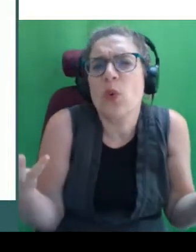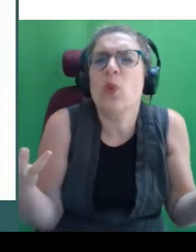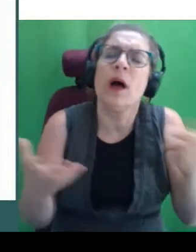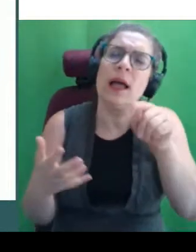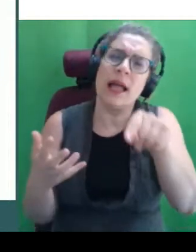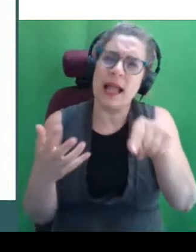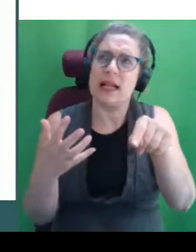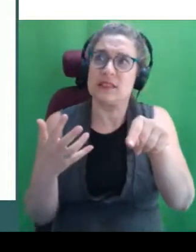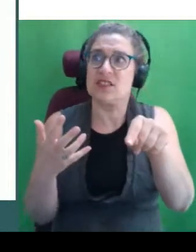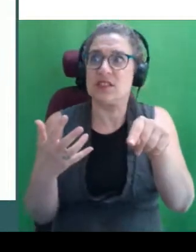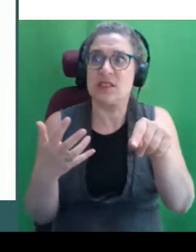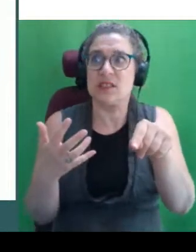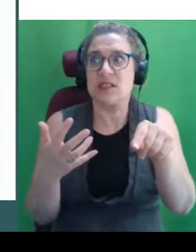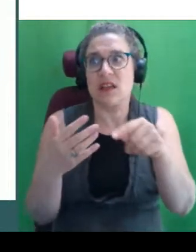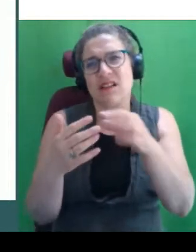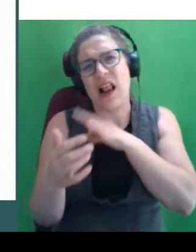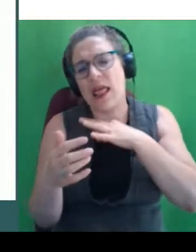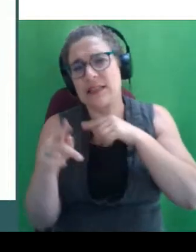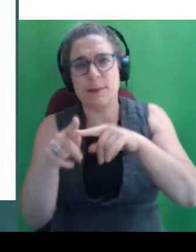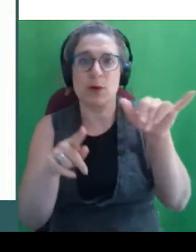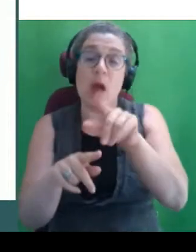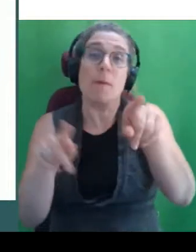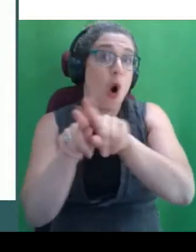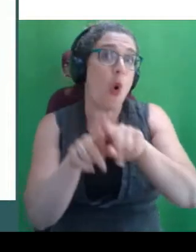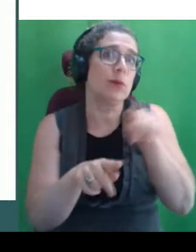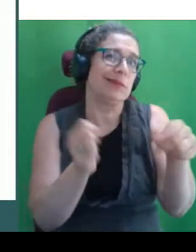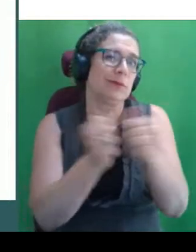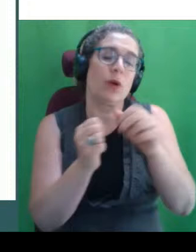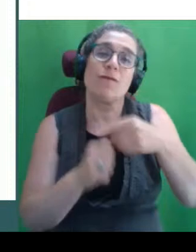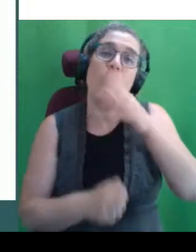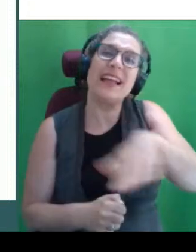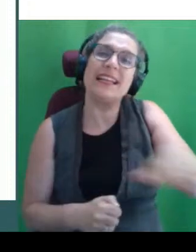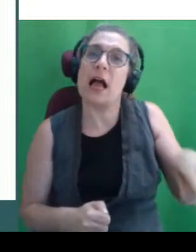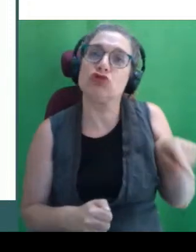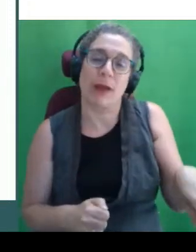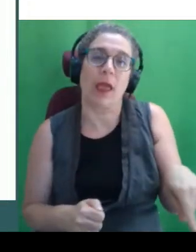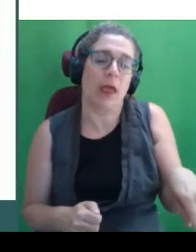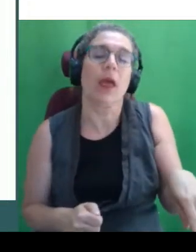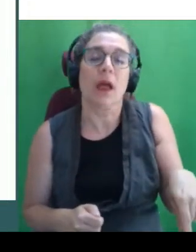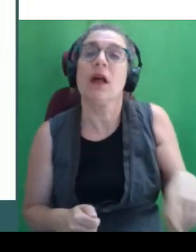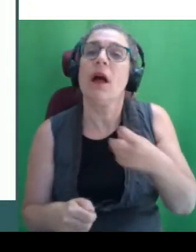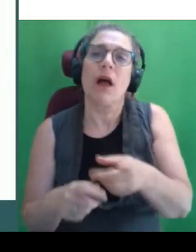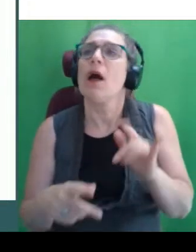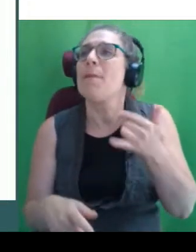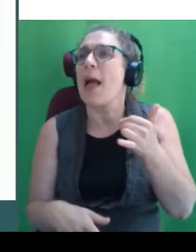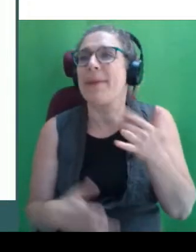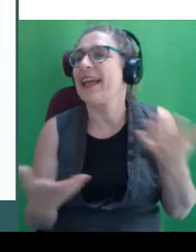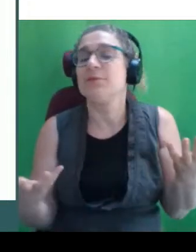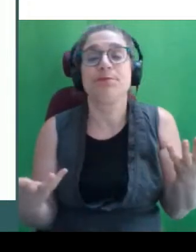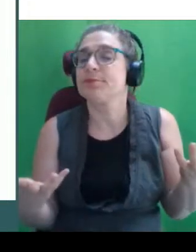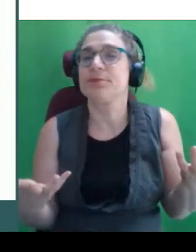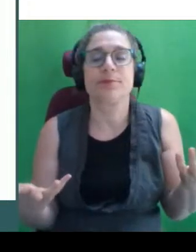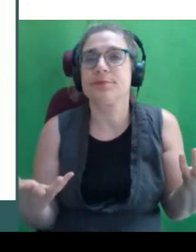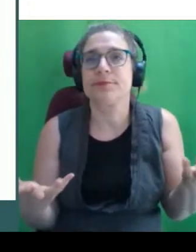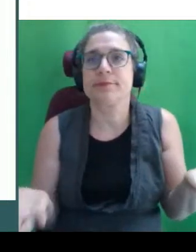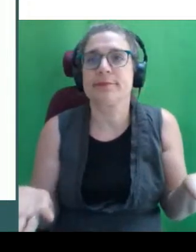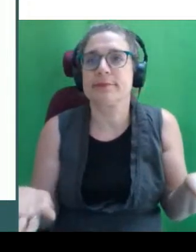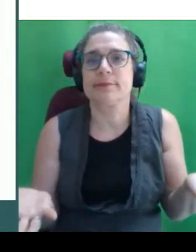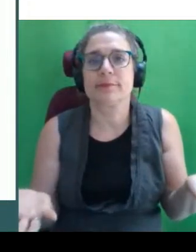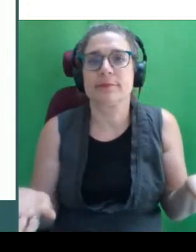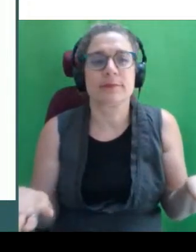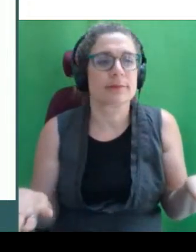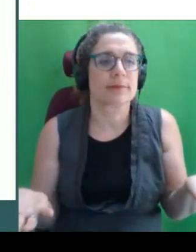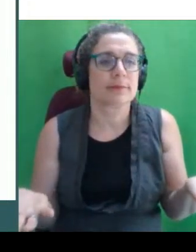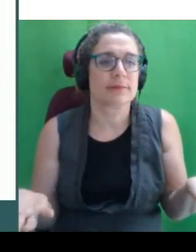in pediatric clinics as well. For some reasons, they might, be having a cat